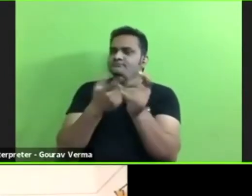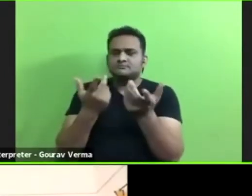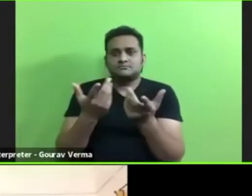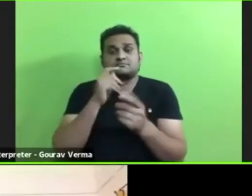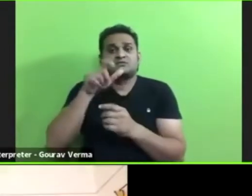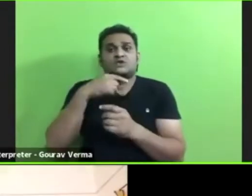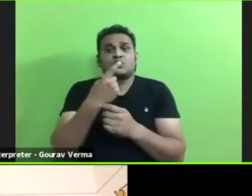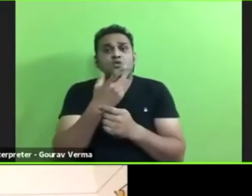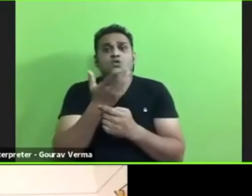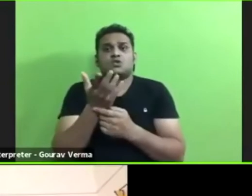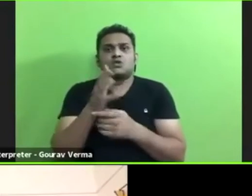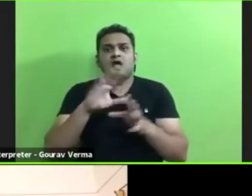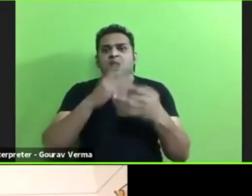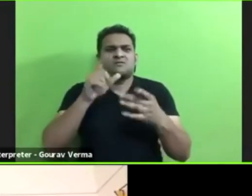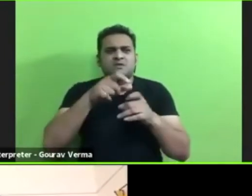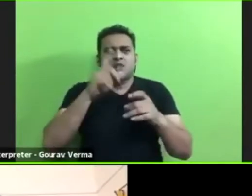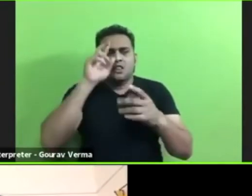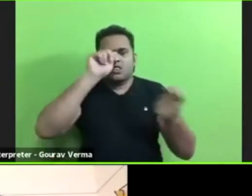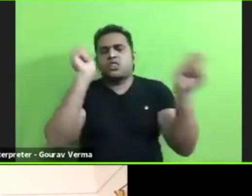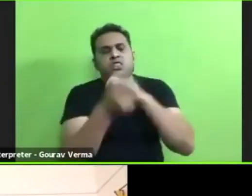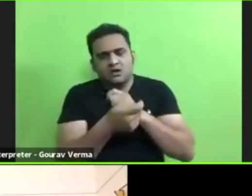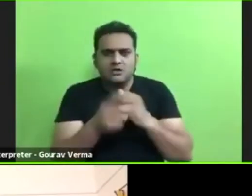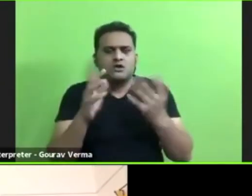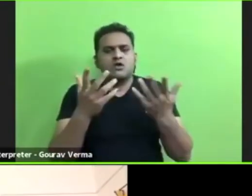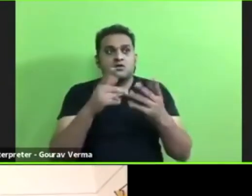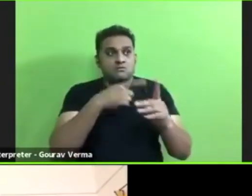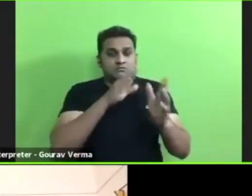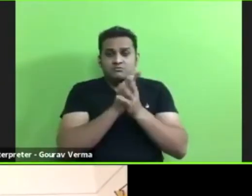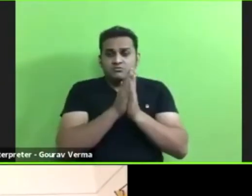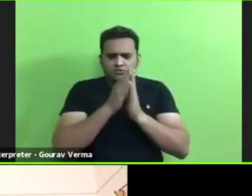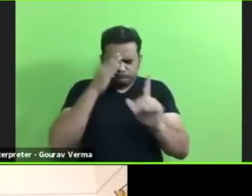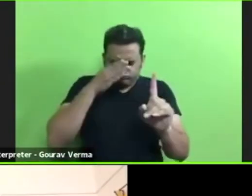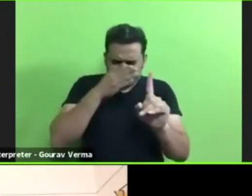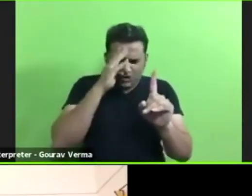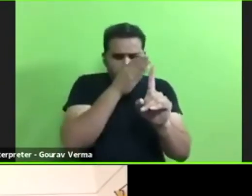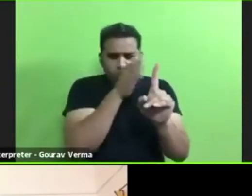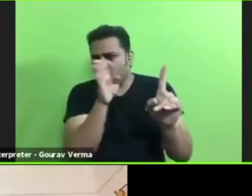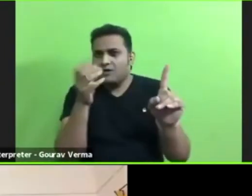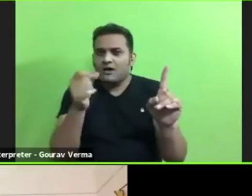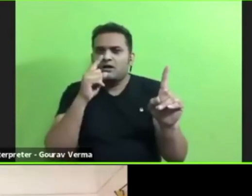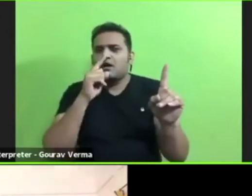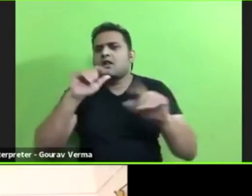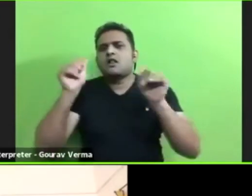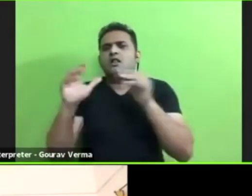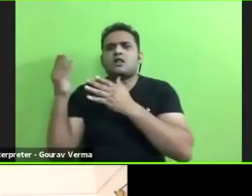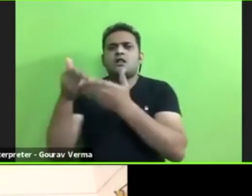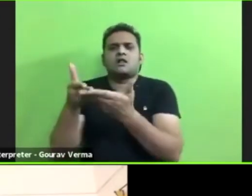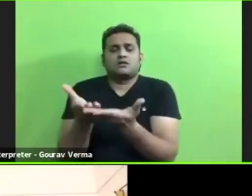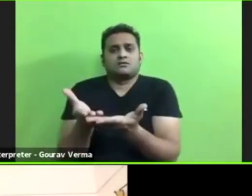to bhang or trying to take away the devotion of gods. Correct. Right. And